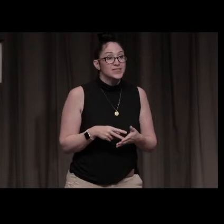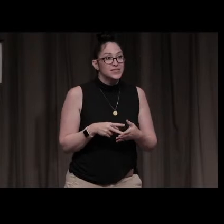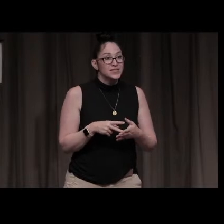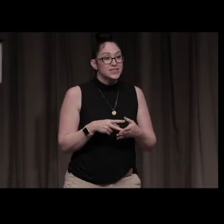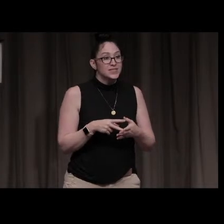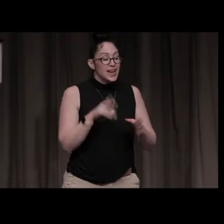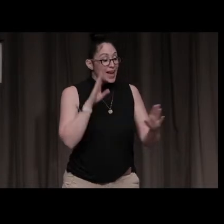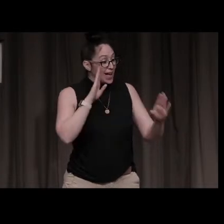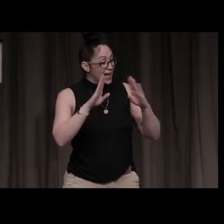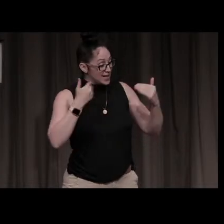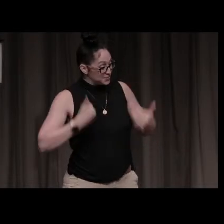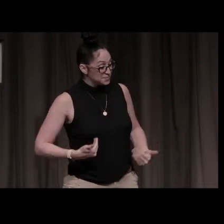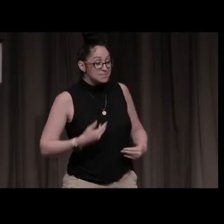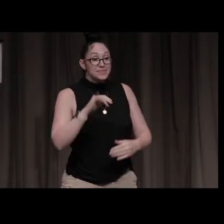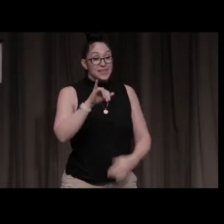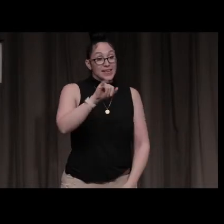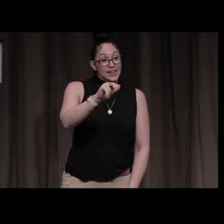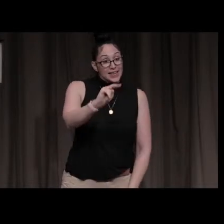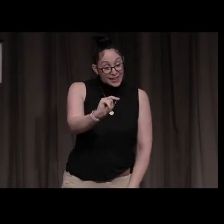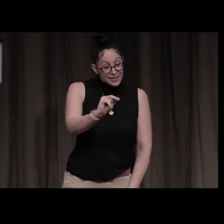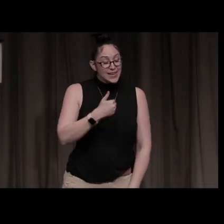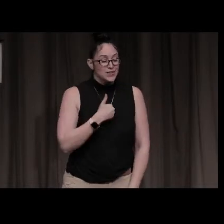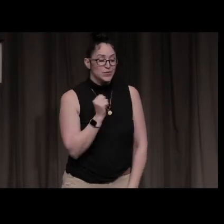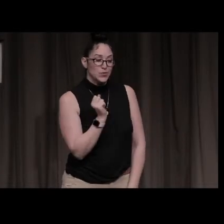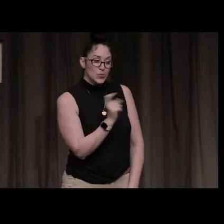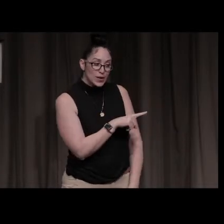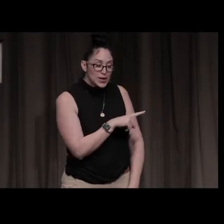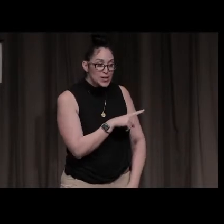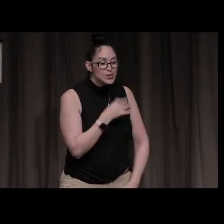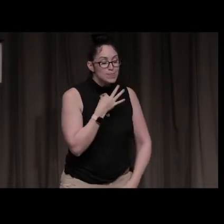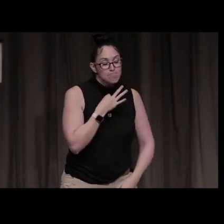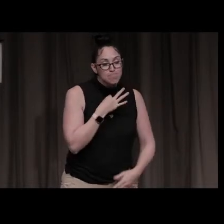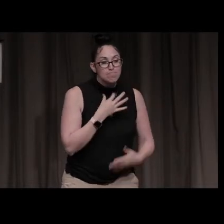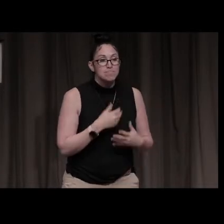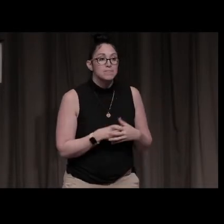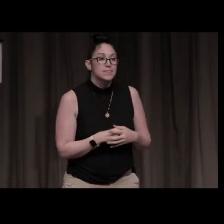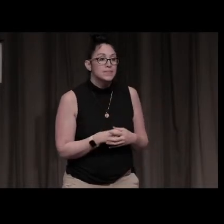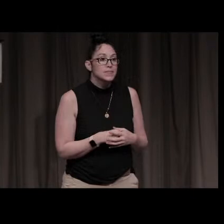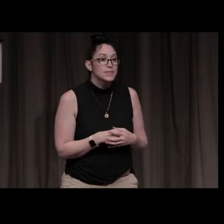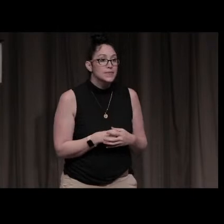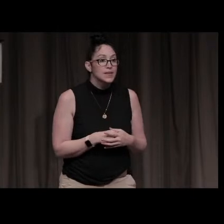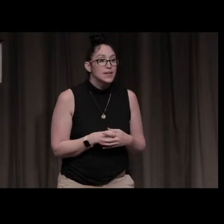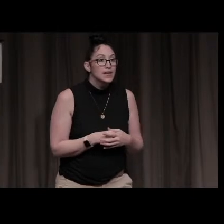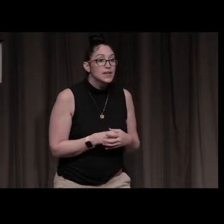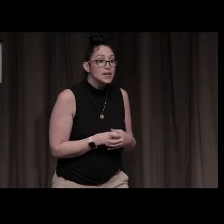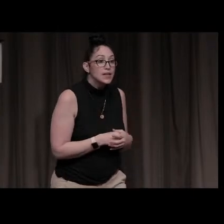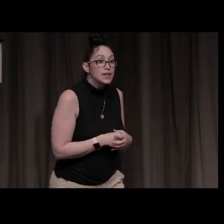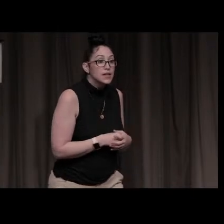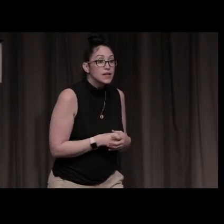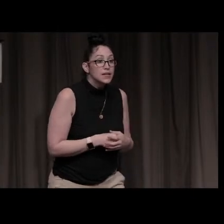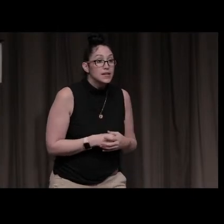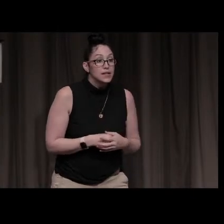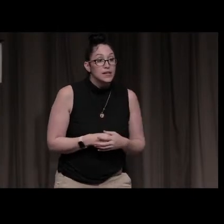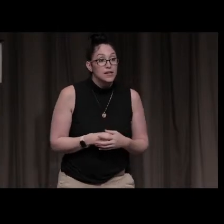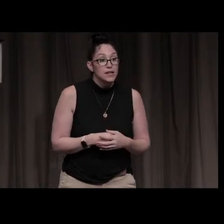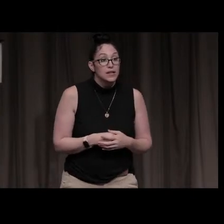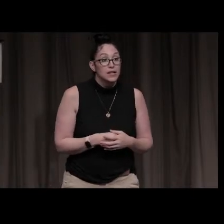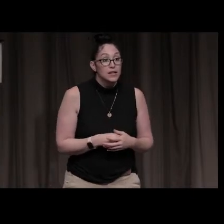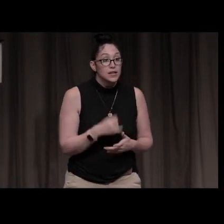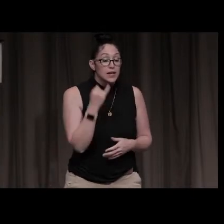Hi, my name is Ian. I have a question. If I, as I am today, am moved,